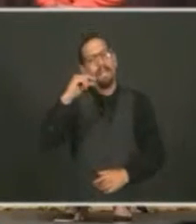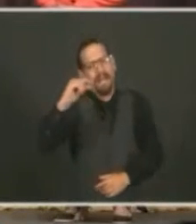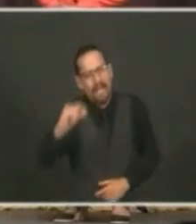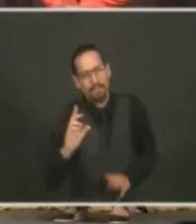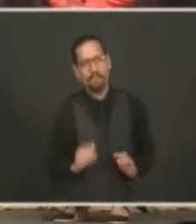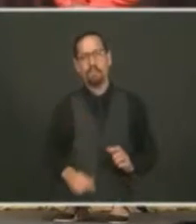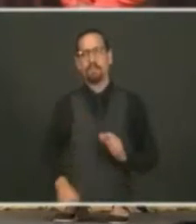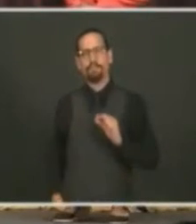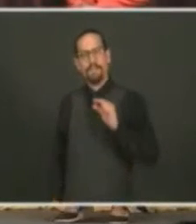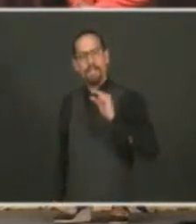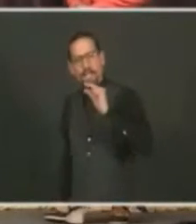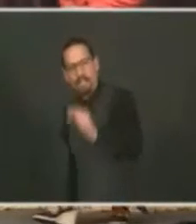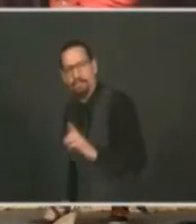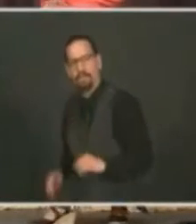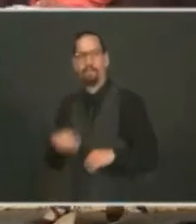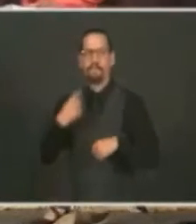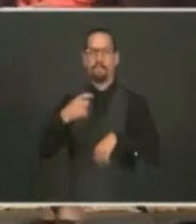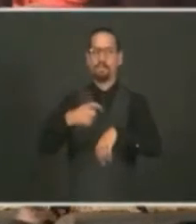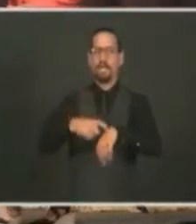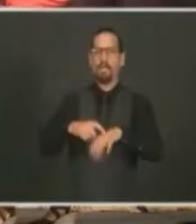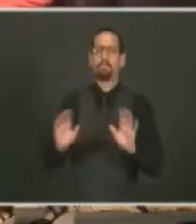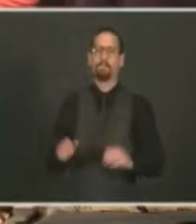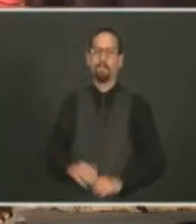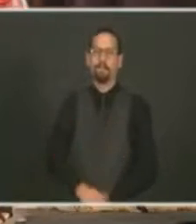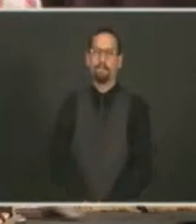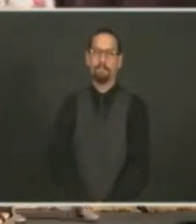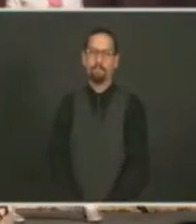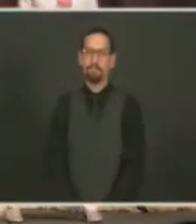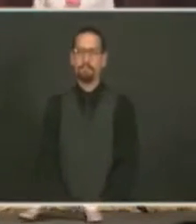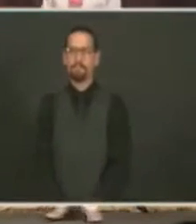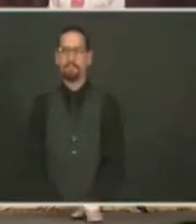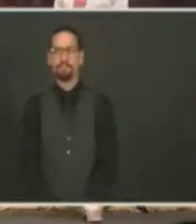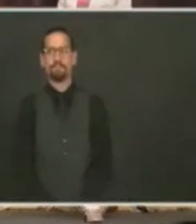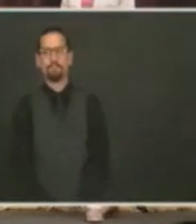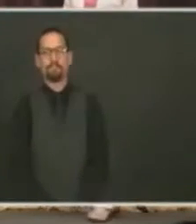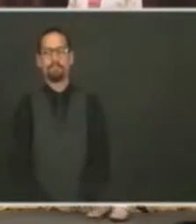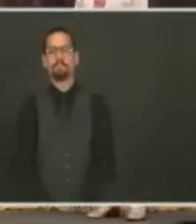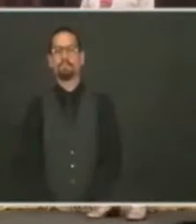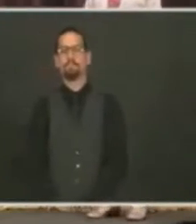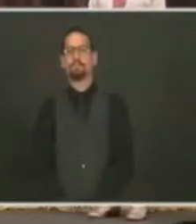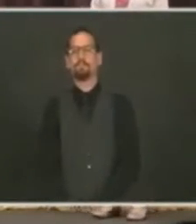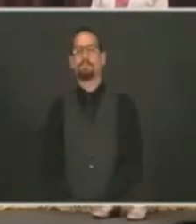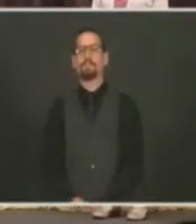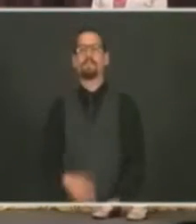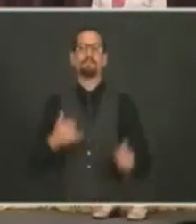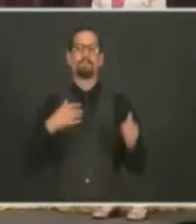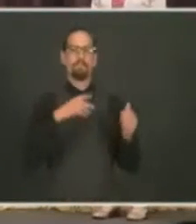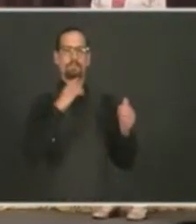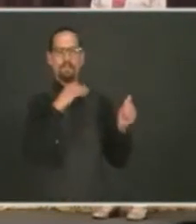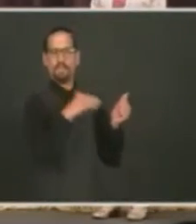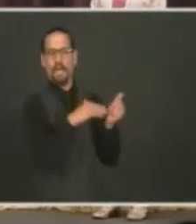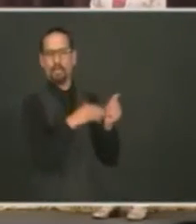Doctor, question about the K through 12 testing system.